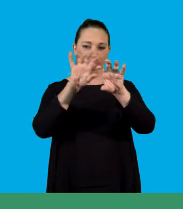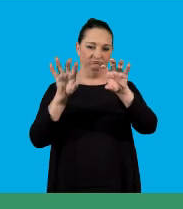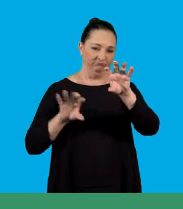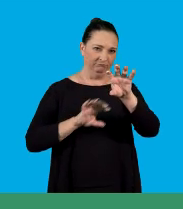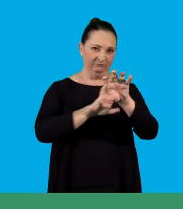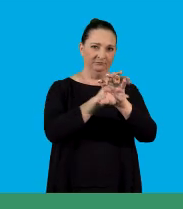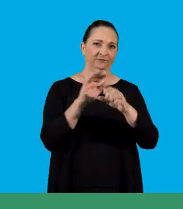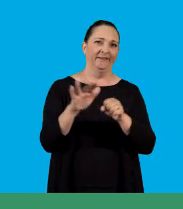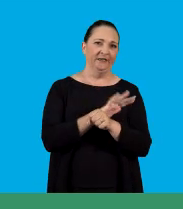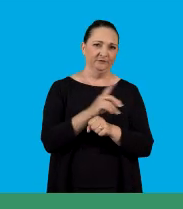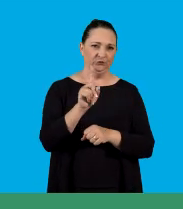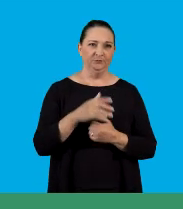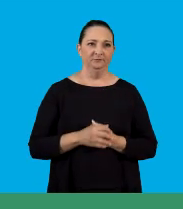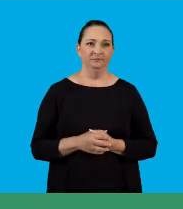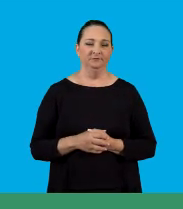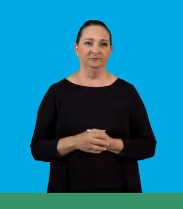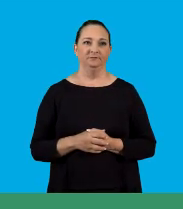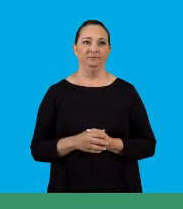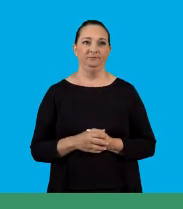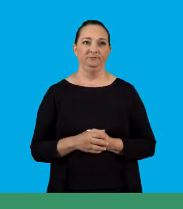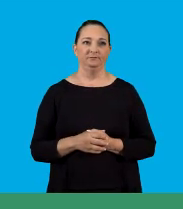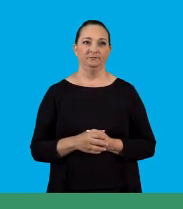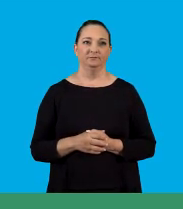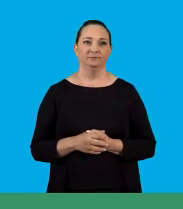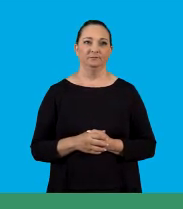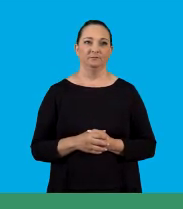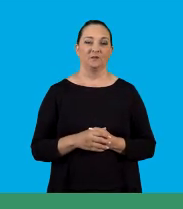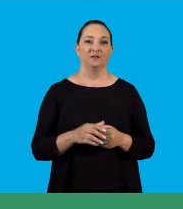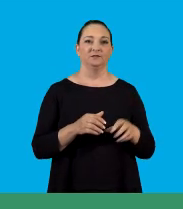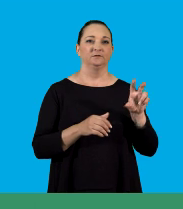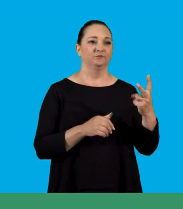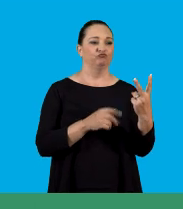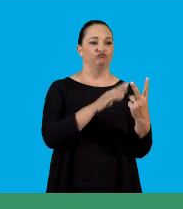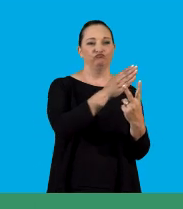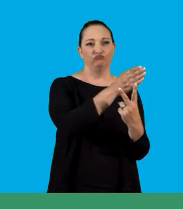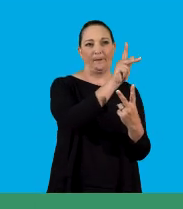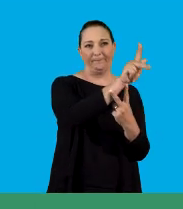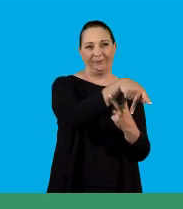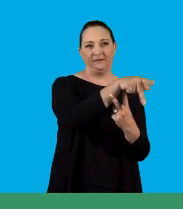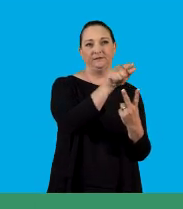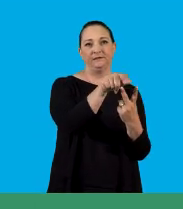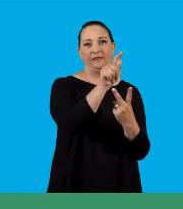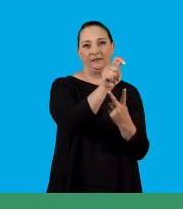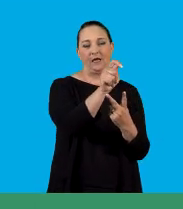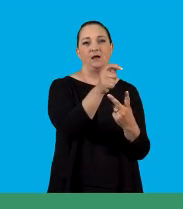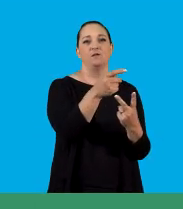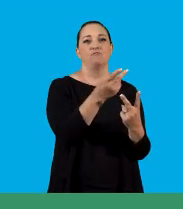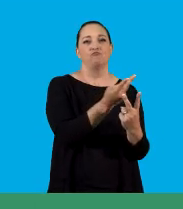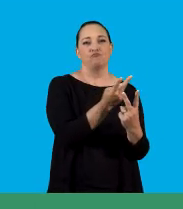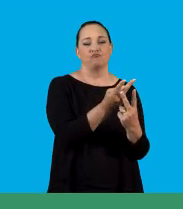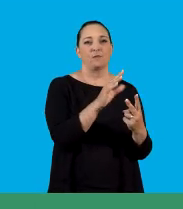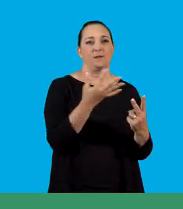that we've covered. We spoke about the piecemeal and time related, the link between salary and